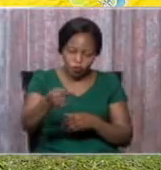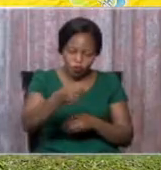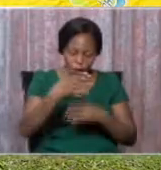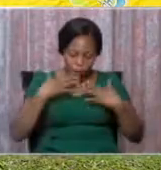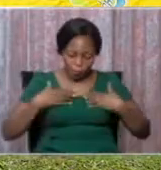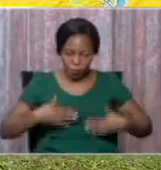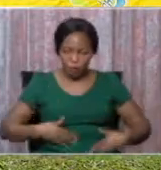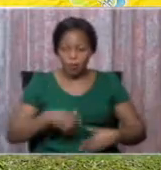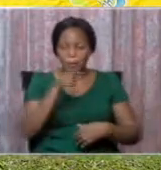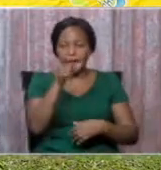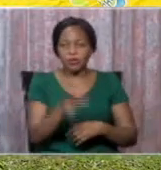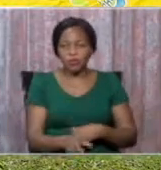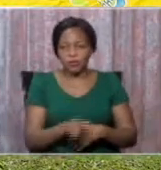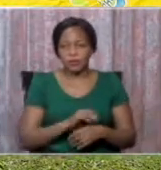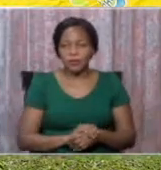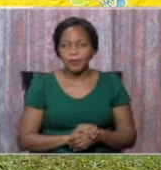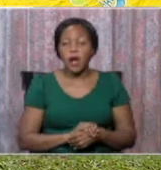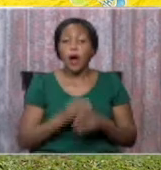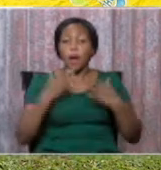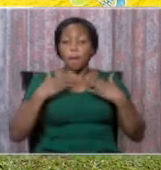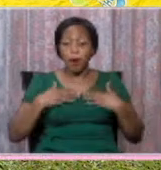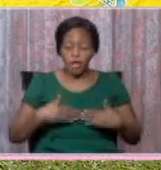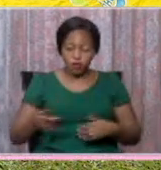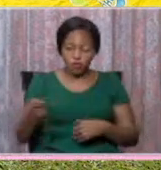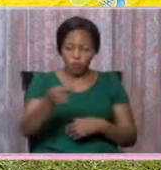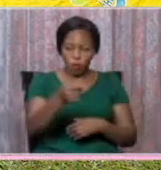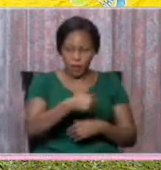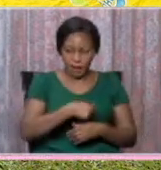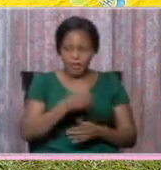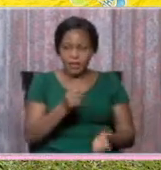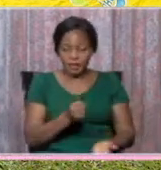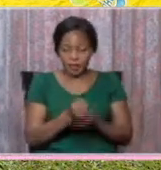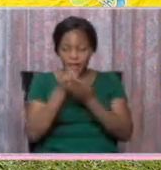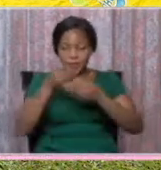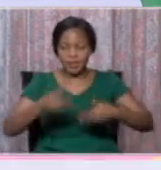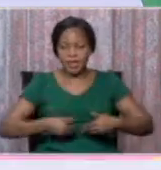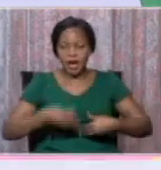development. So, girls group, let's see who does this faster.